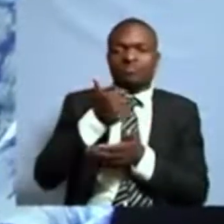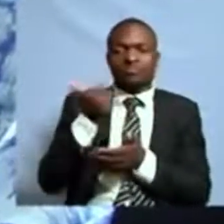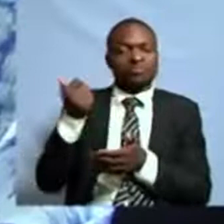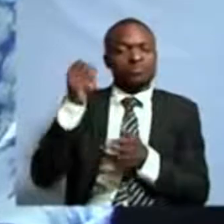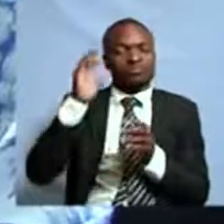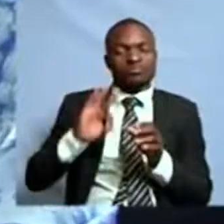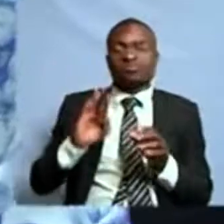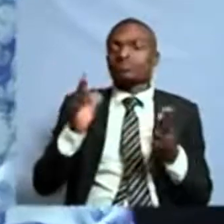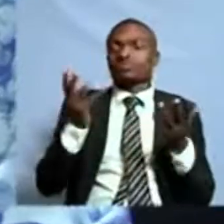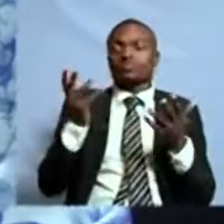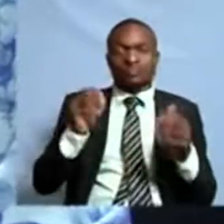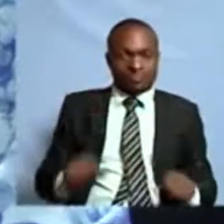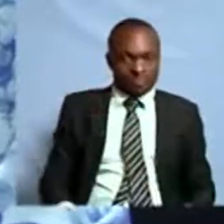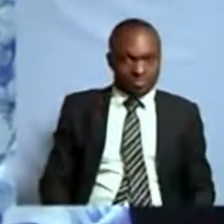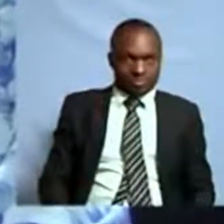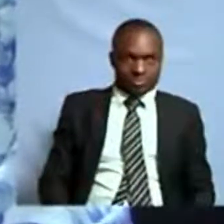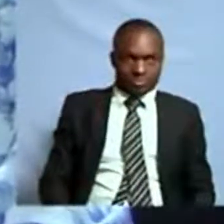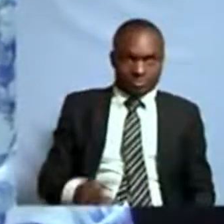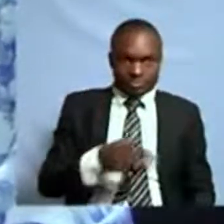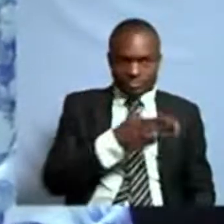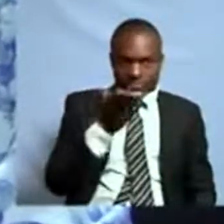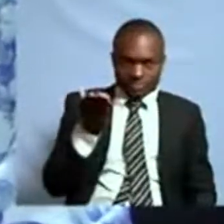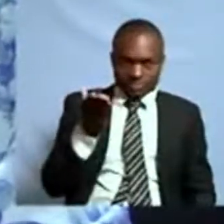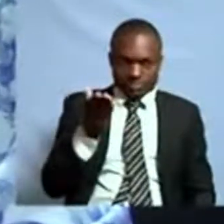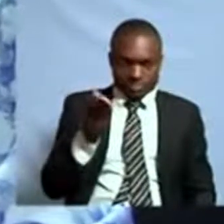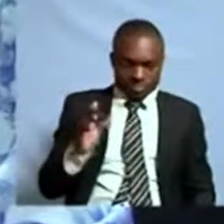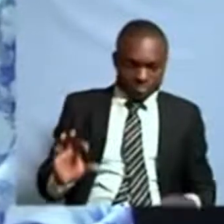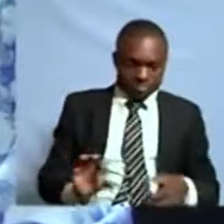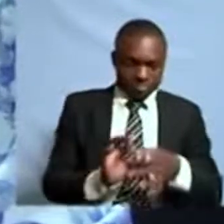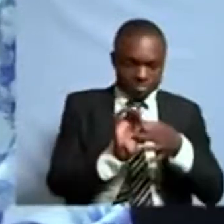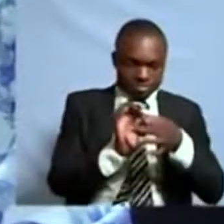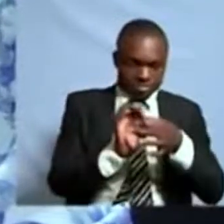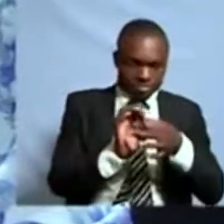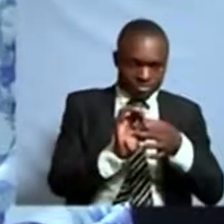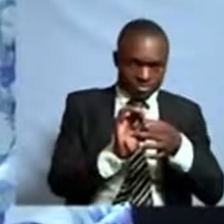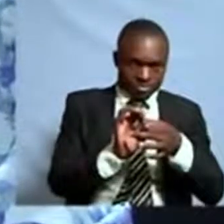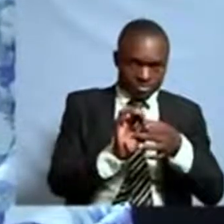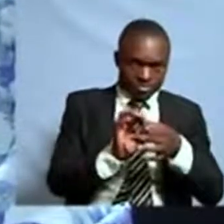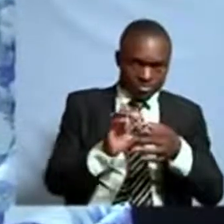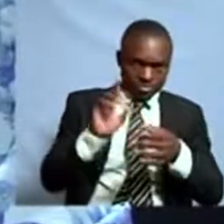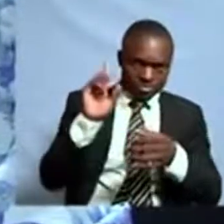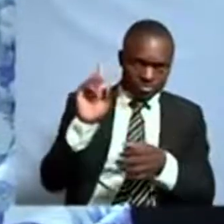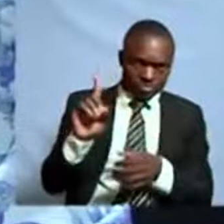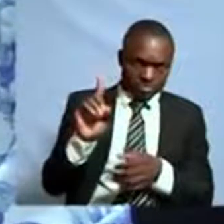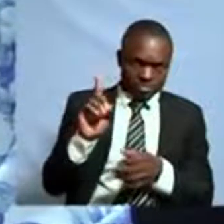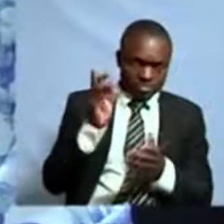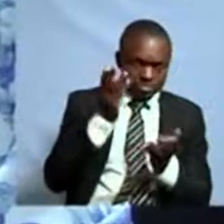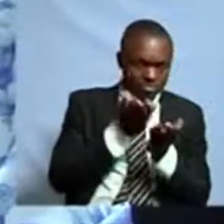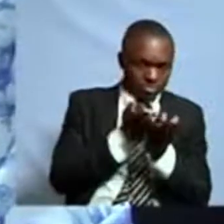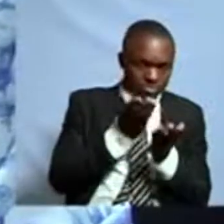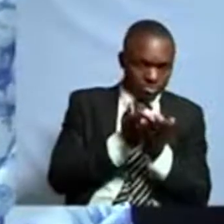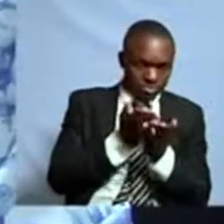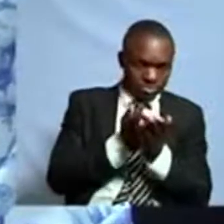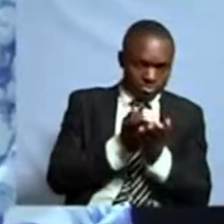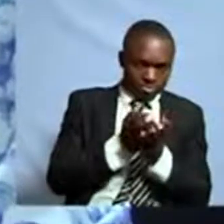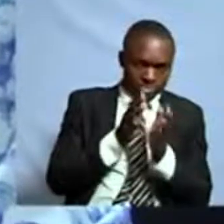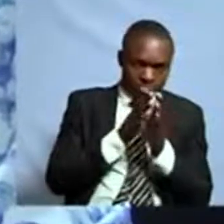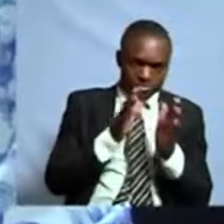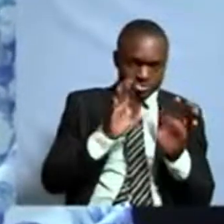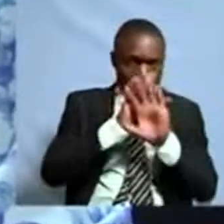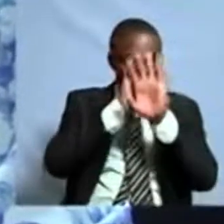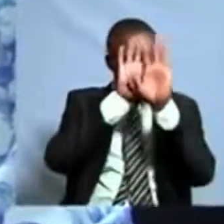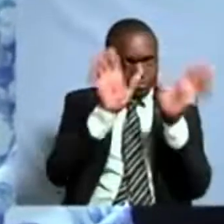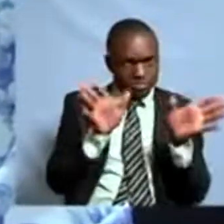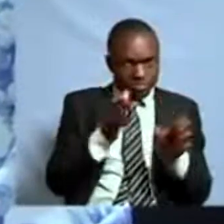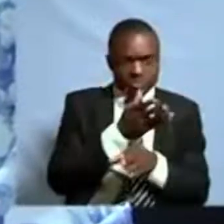As much as there's a direct connection to subsection 1, we propose there's a bit more clarity there to make sure